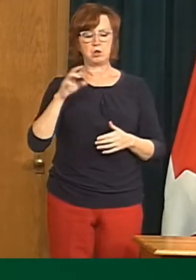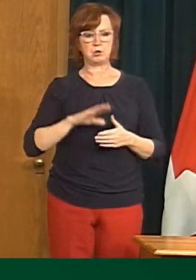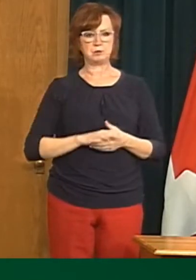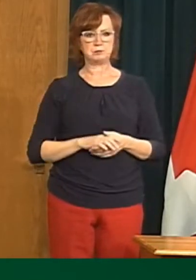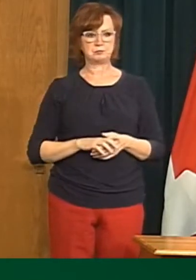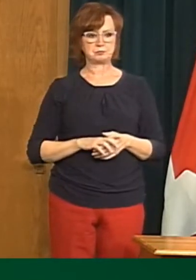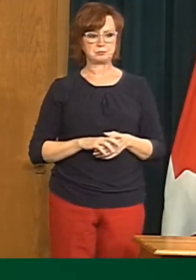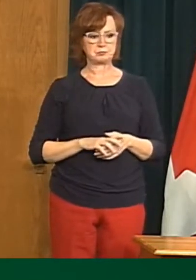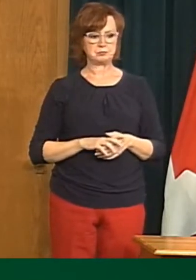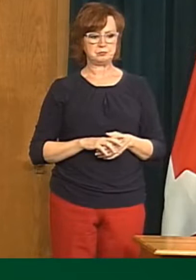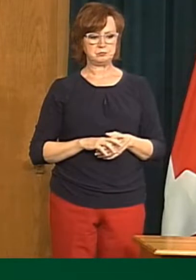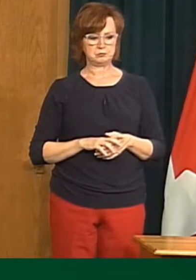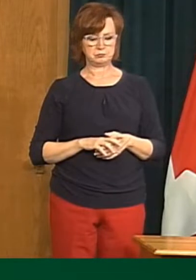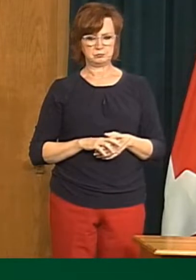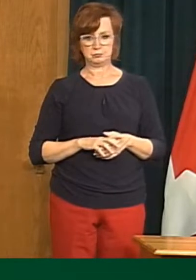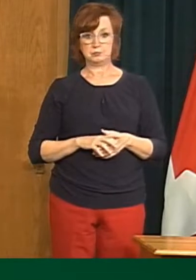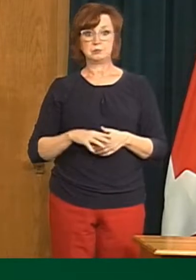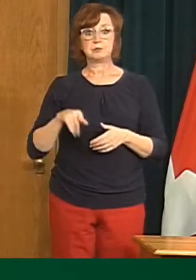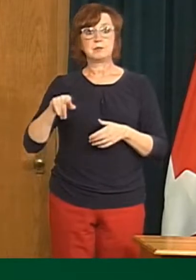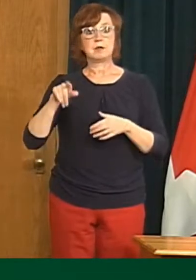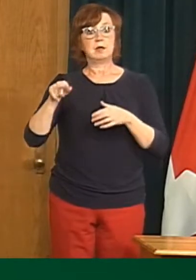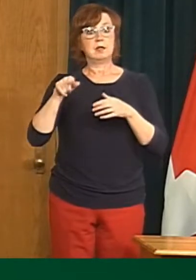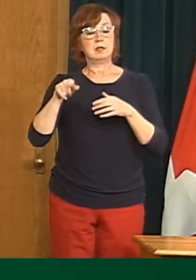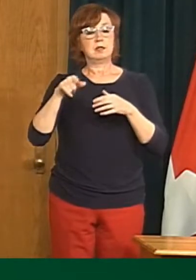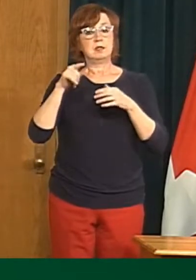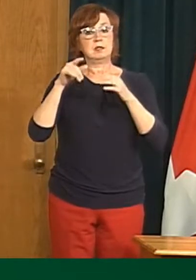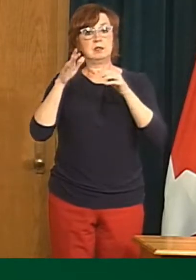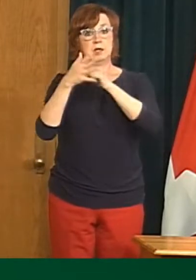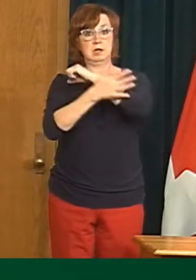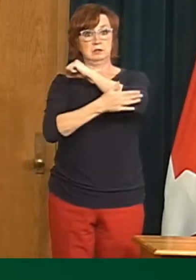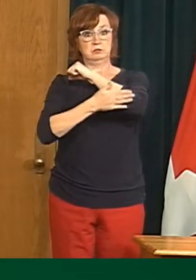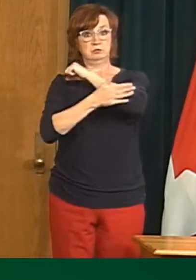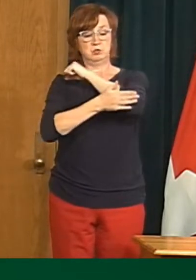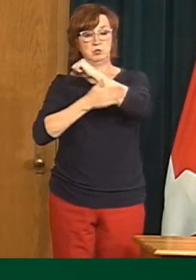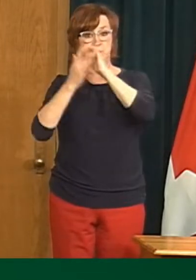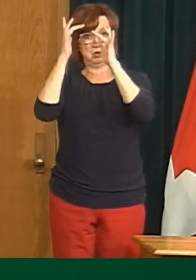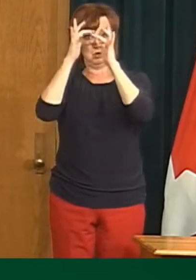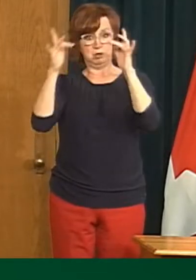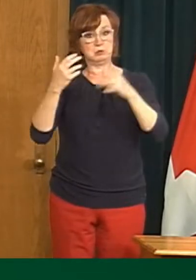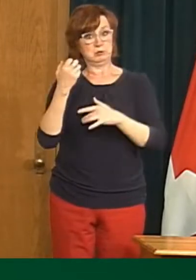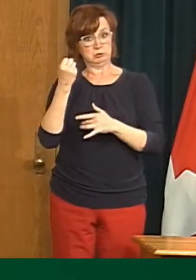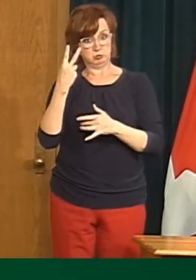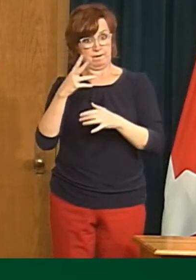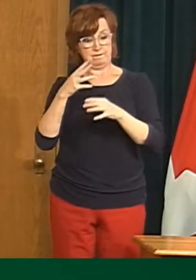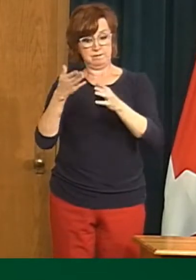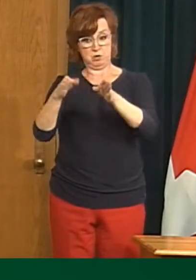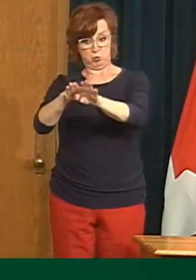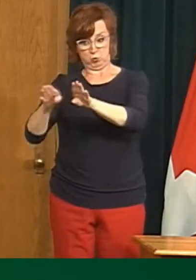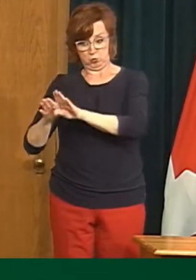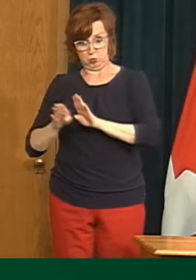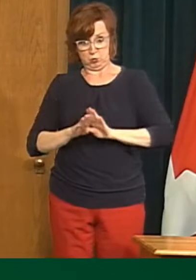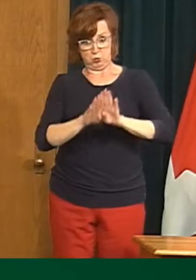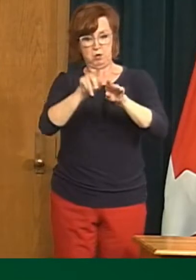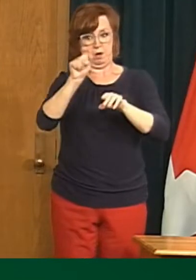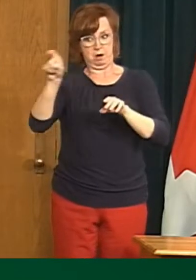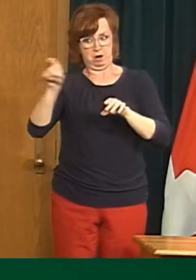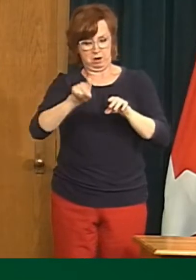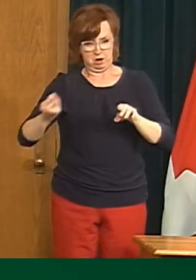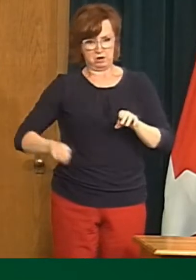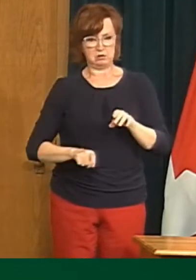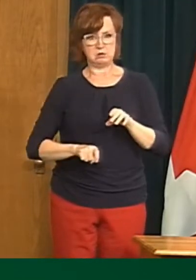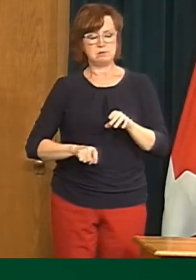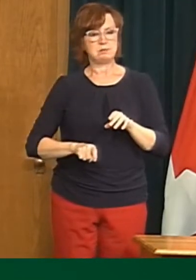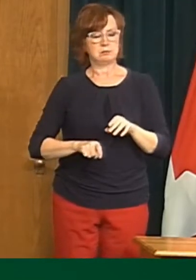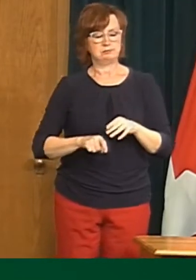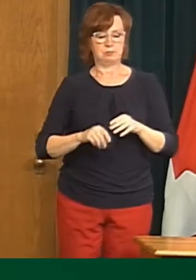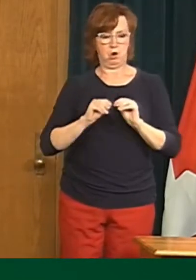temporary ER suspensions, clearly that struck a nerve. And I just want to ask whether you think that either the government or